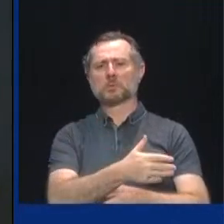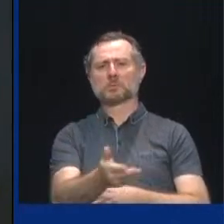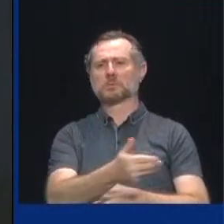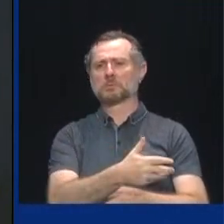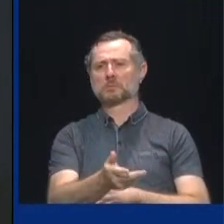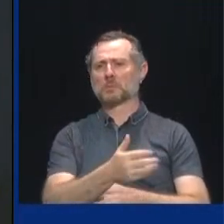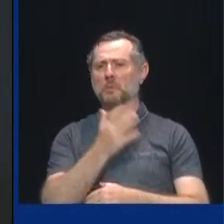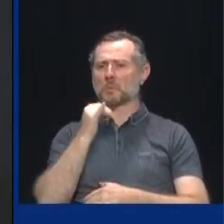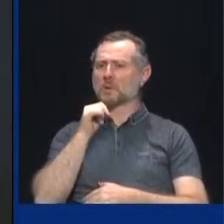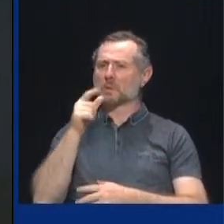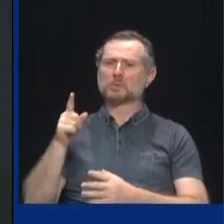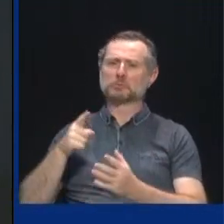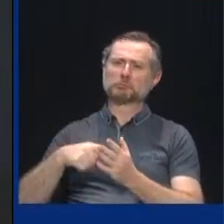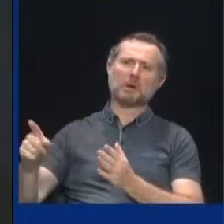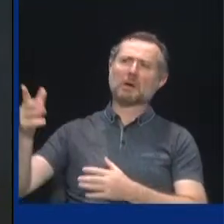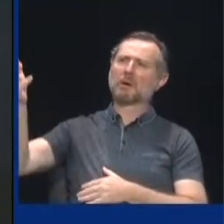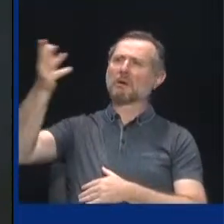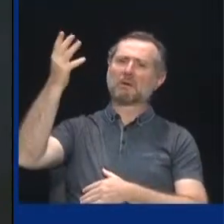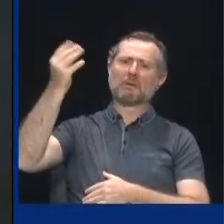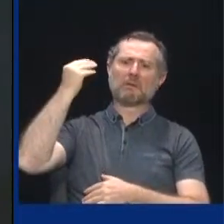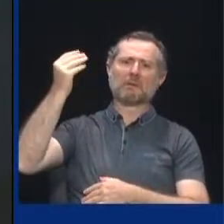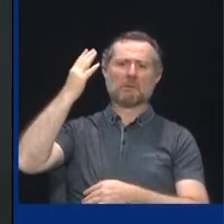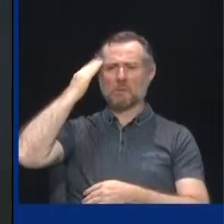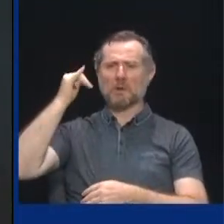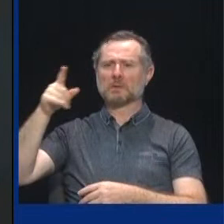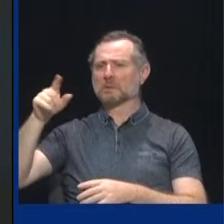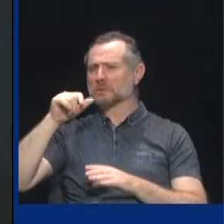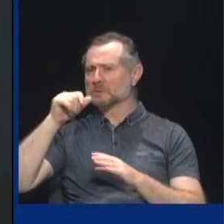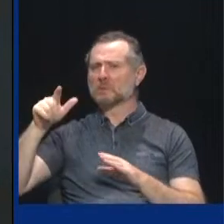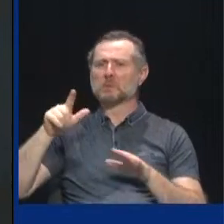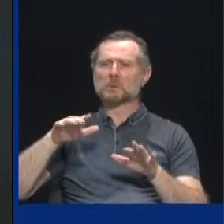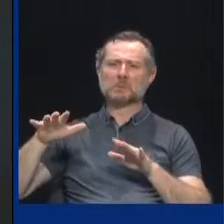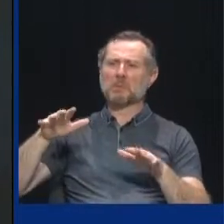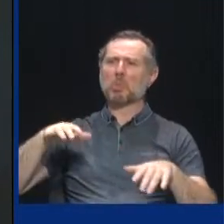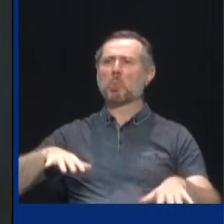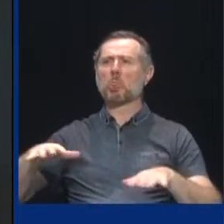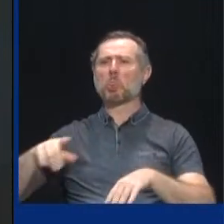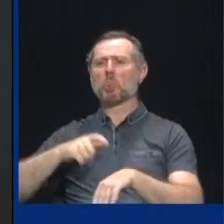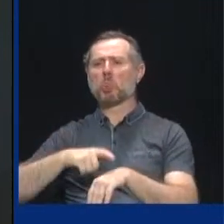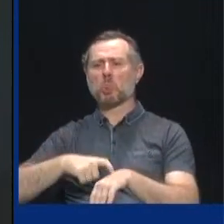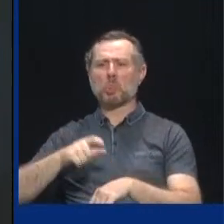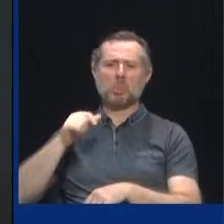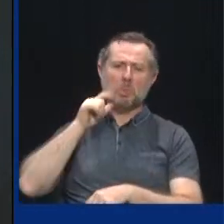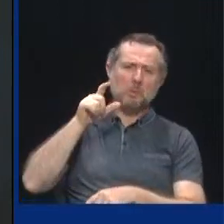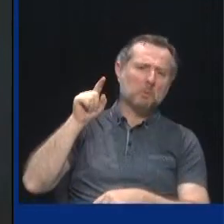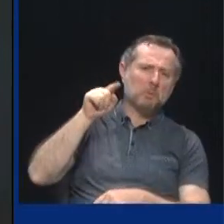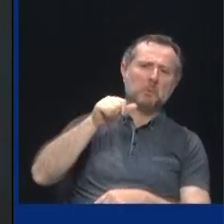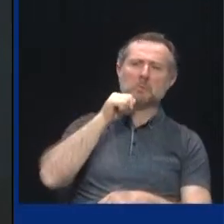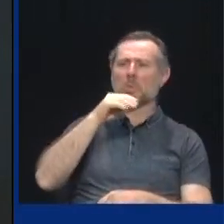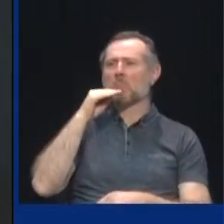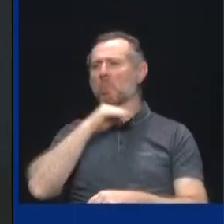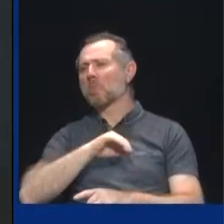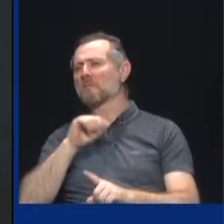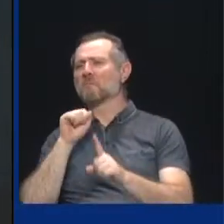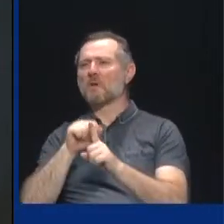you check? Why didn't you take your time and make sure that there was no fraud?